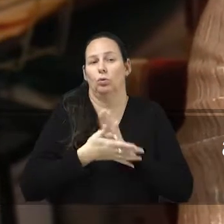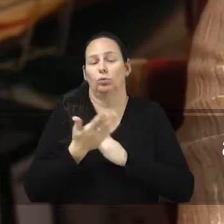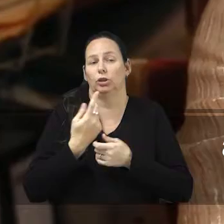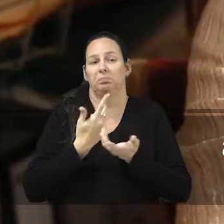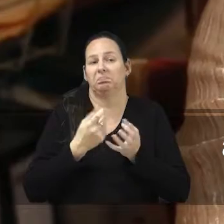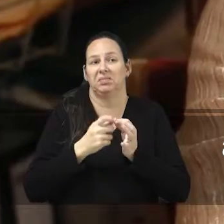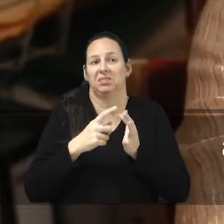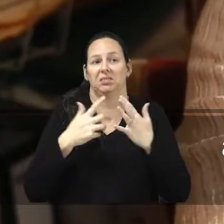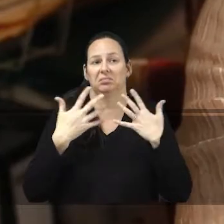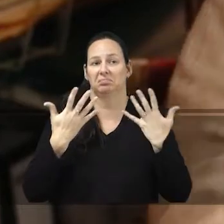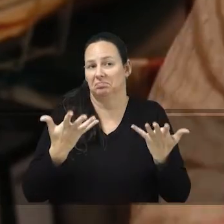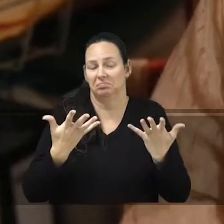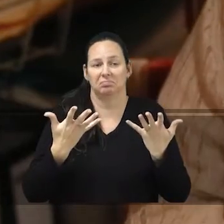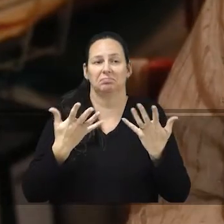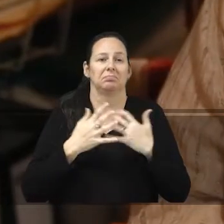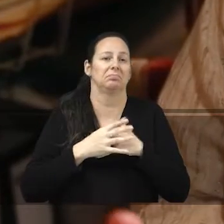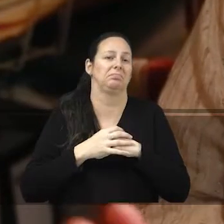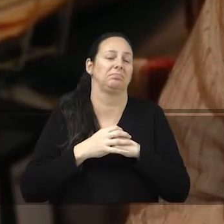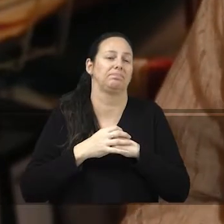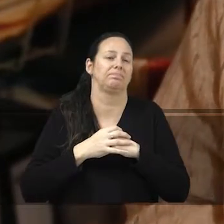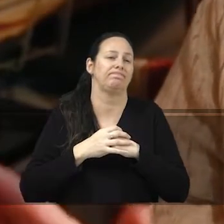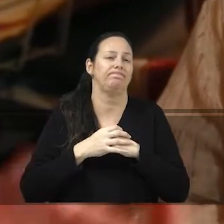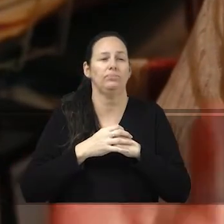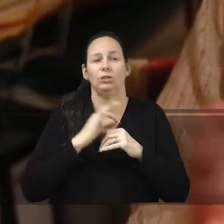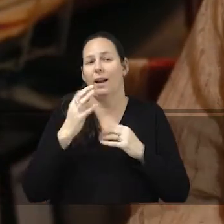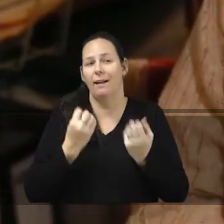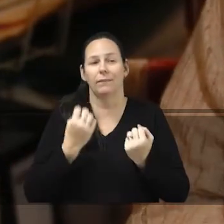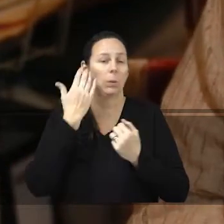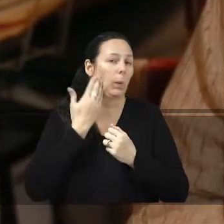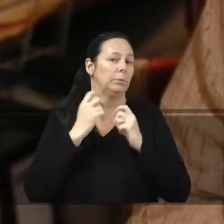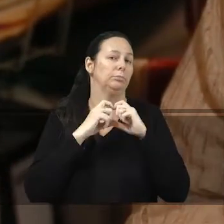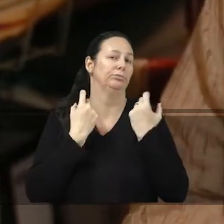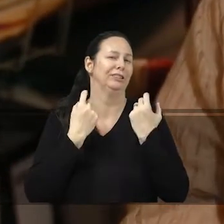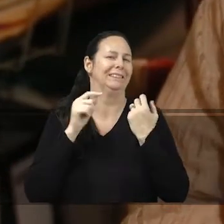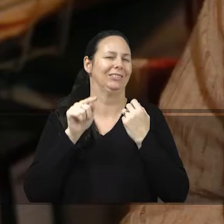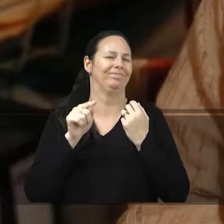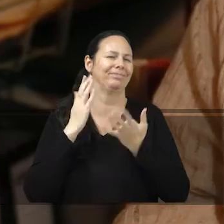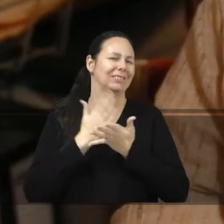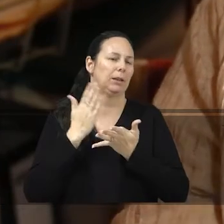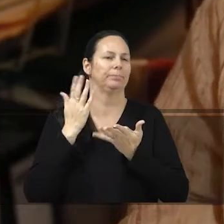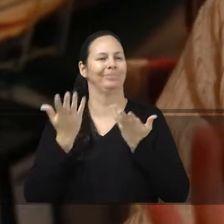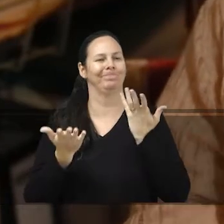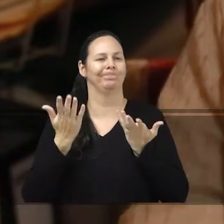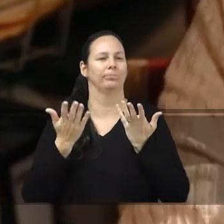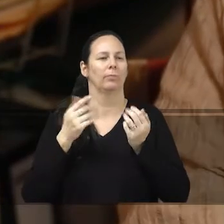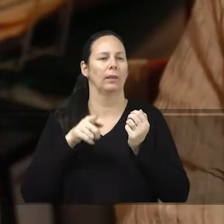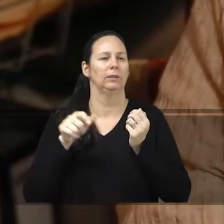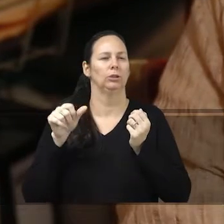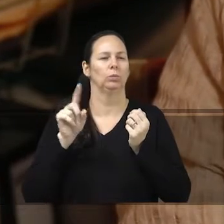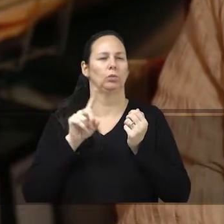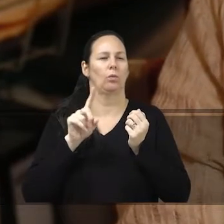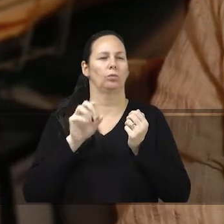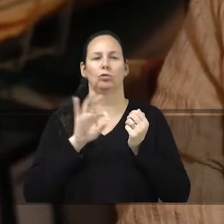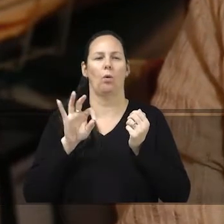women as priests is not going to be, of not being priests, not having women priests is absolute.